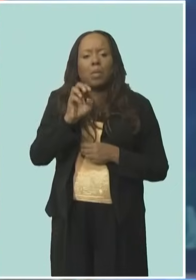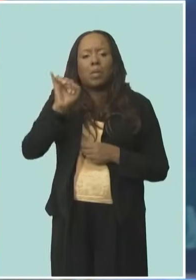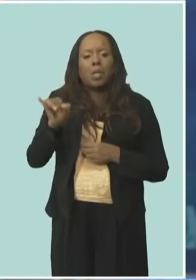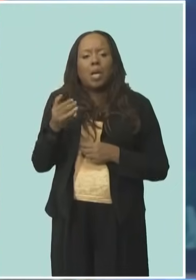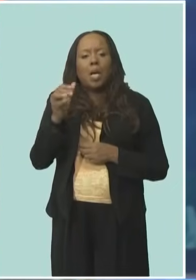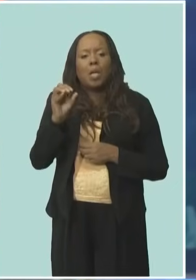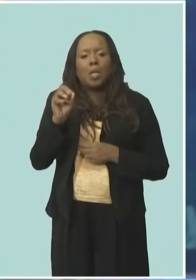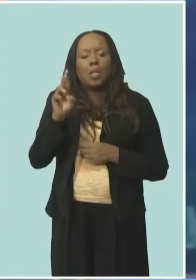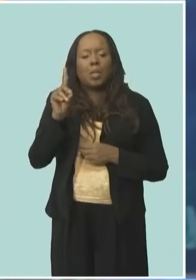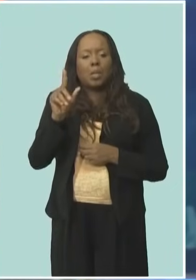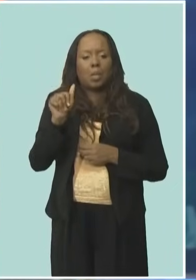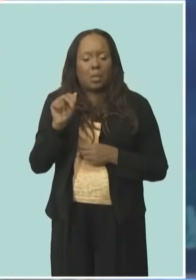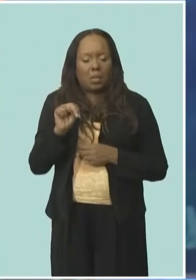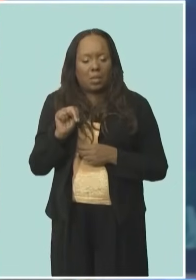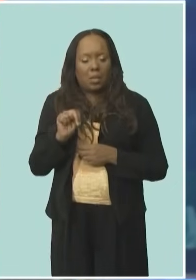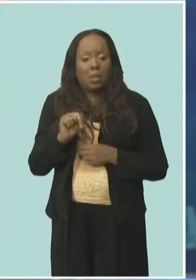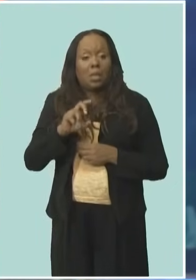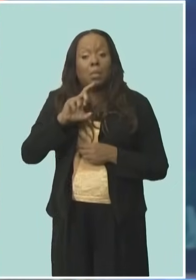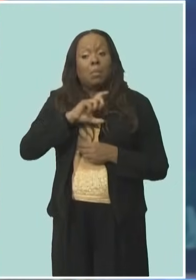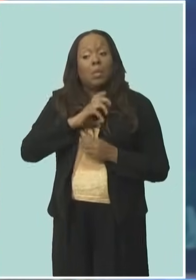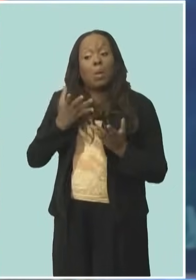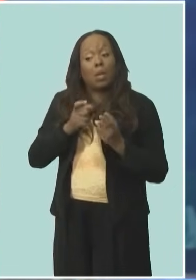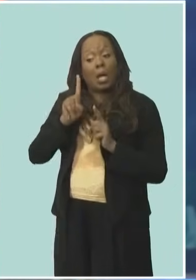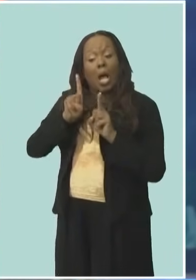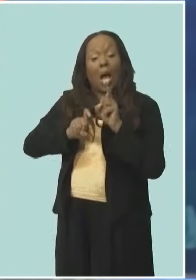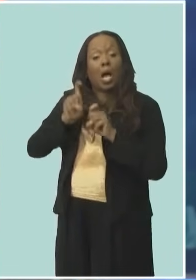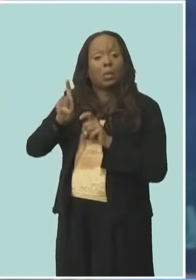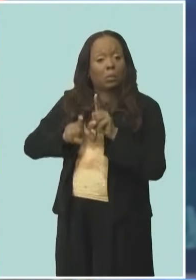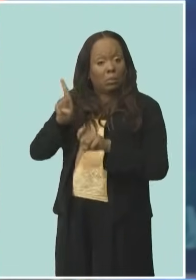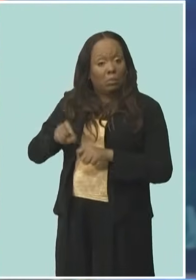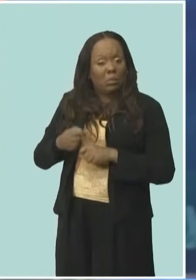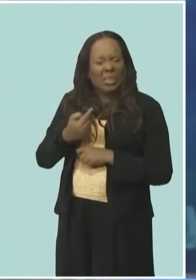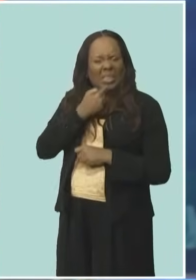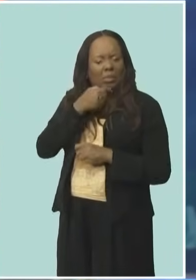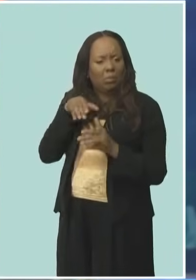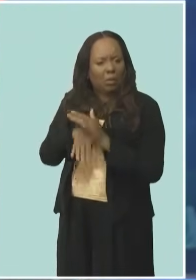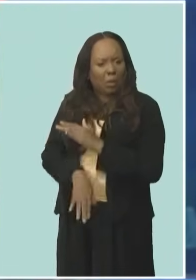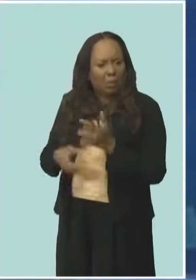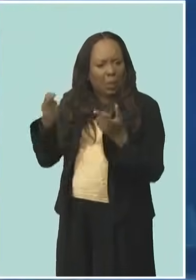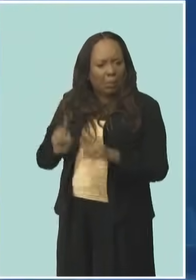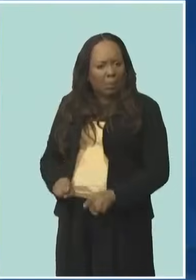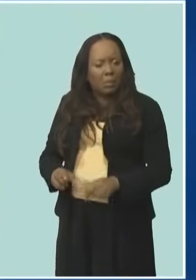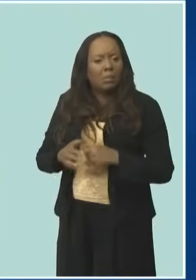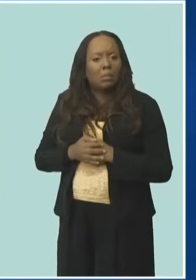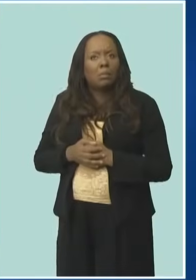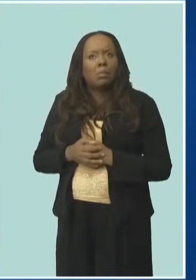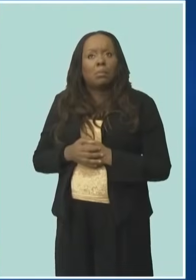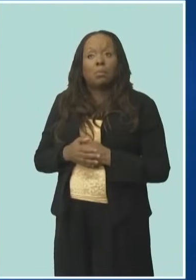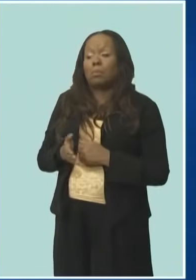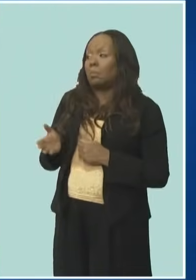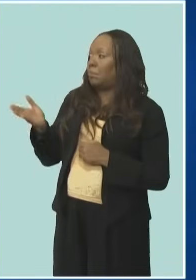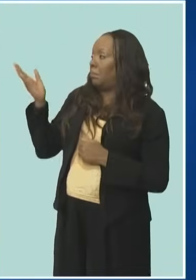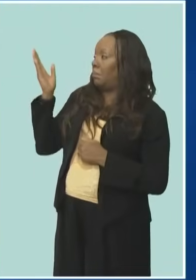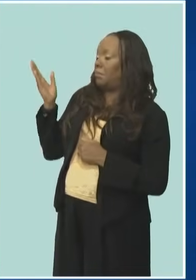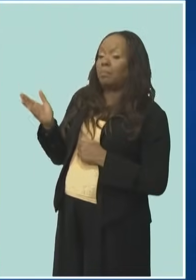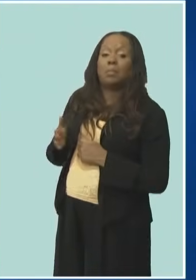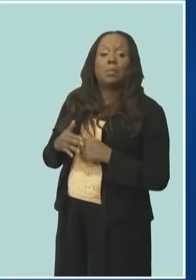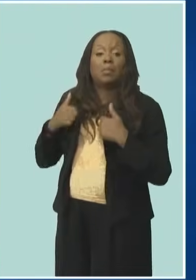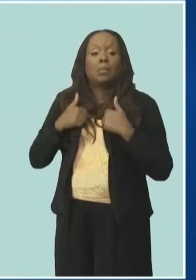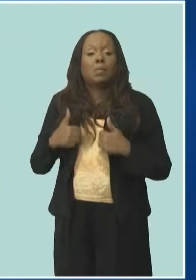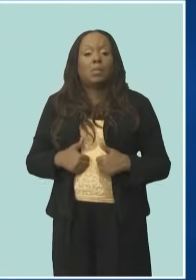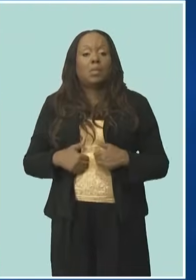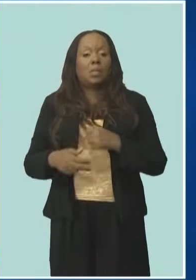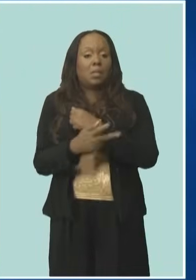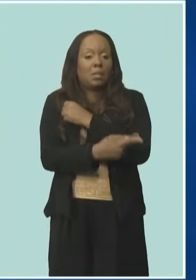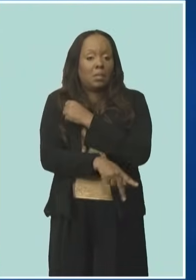Gas. He is wanted for questioning in connection with serious criminal matters. Jordan's, whose last known address is